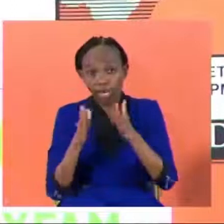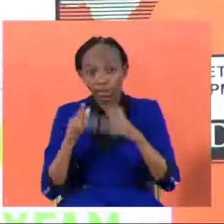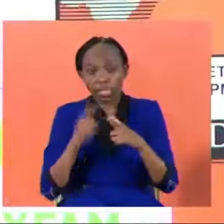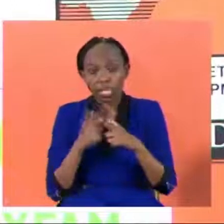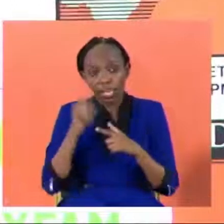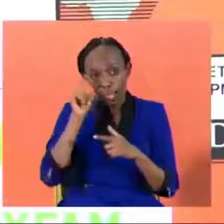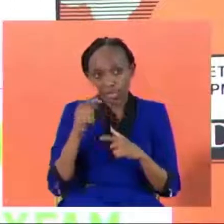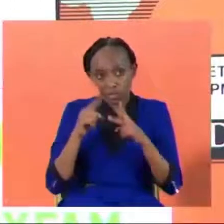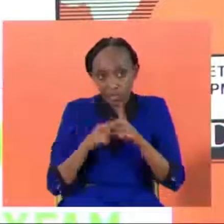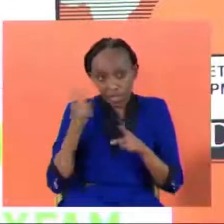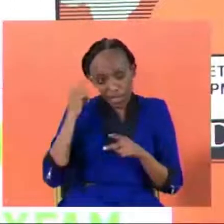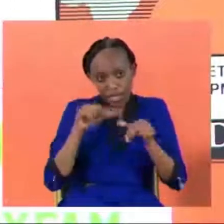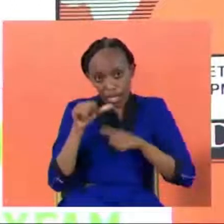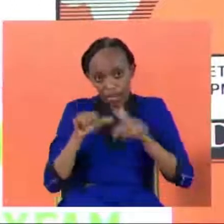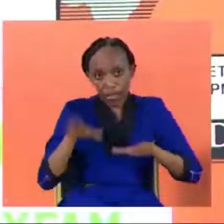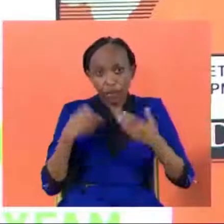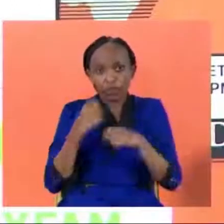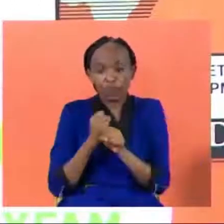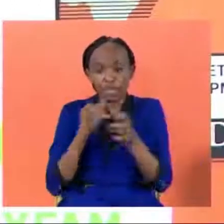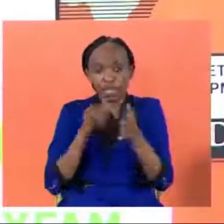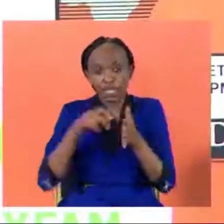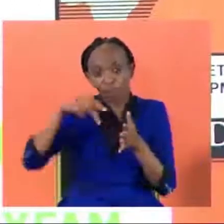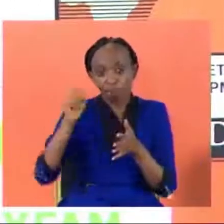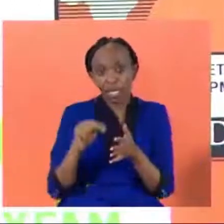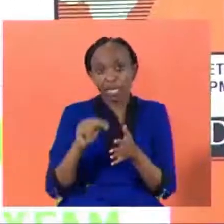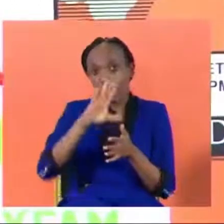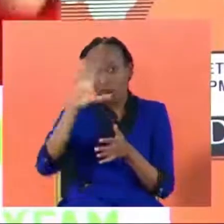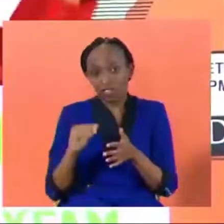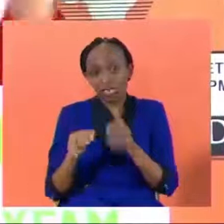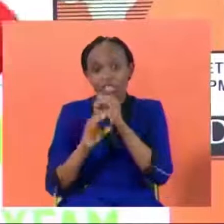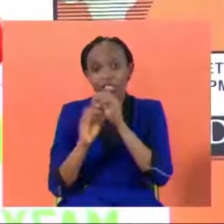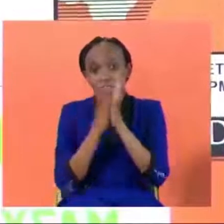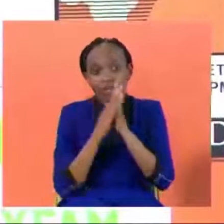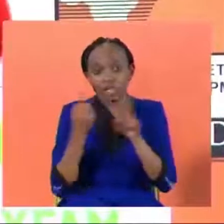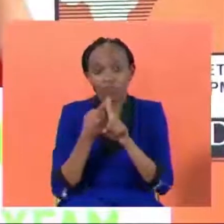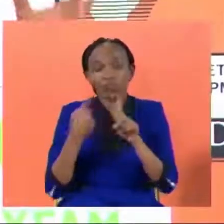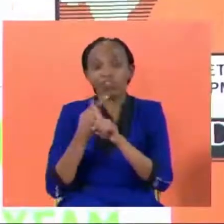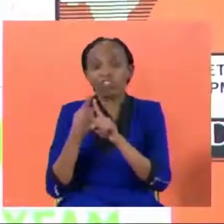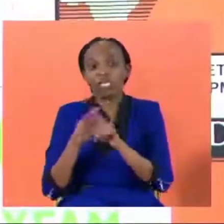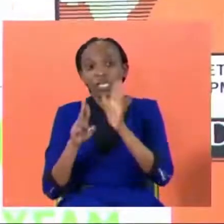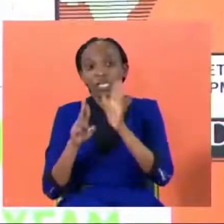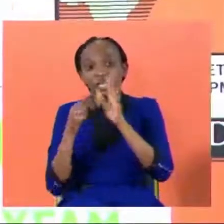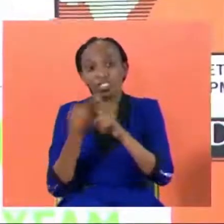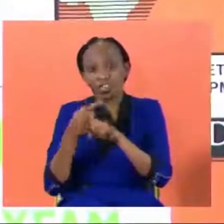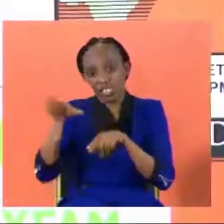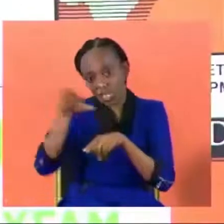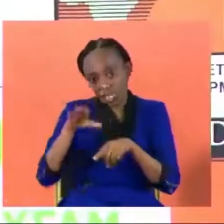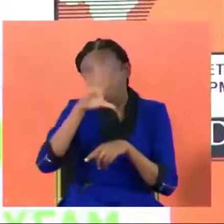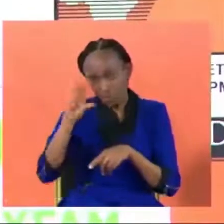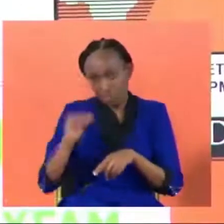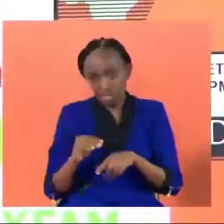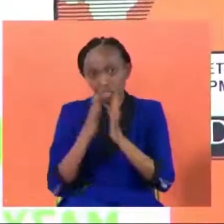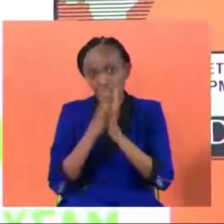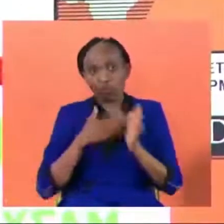start thinking about how to make that a Pan-African story and how to represent different parts of the continent. So in my